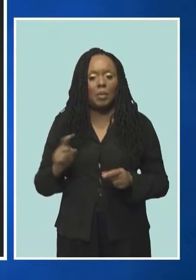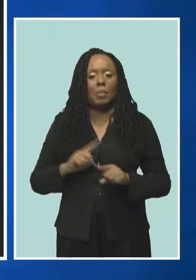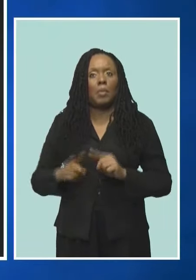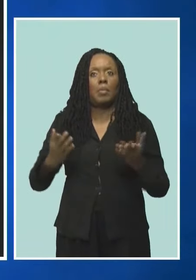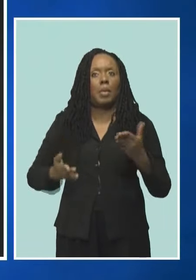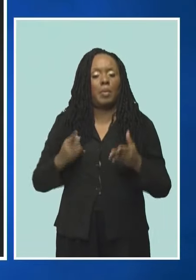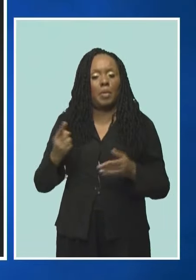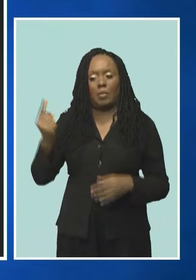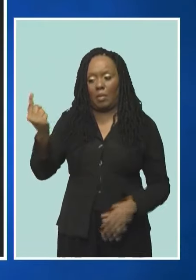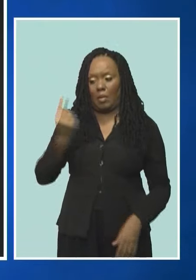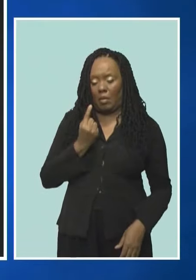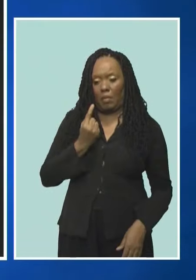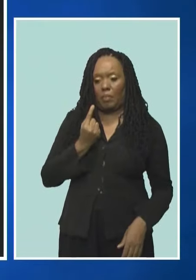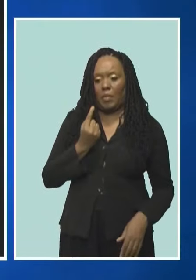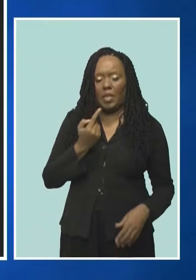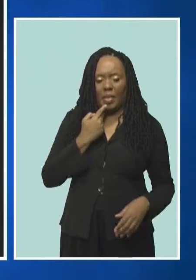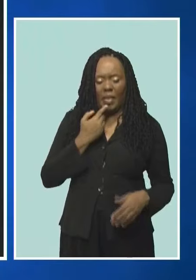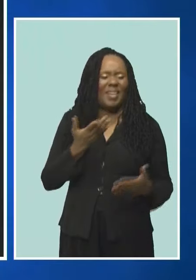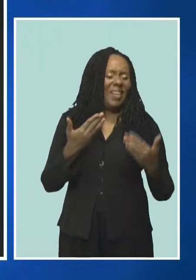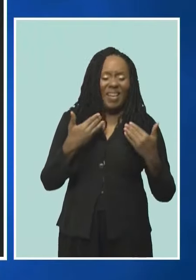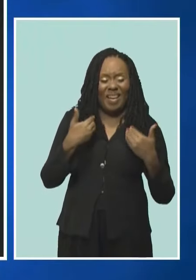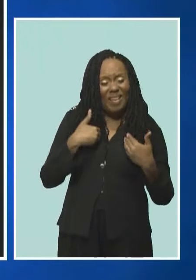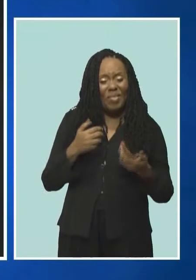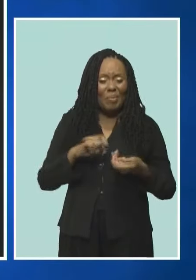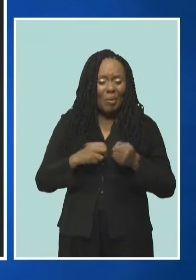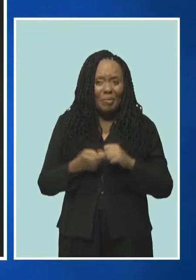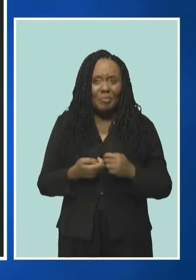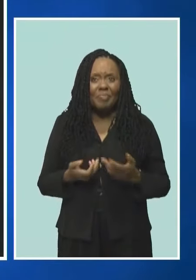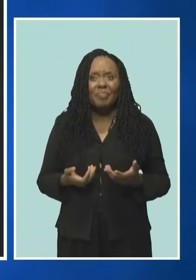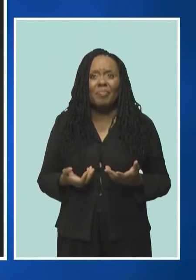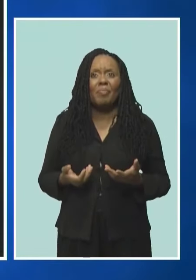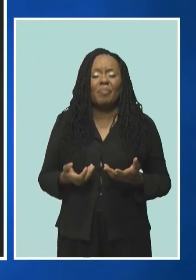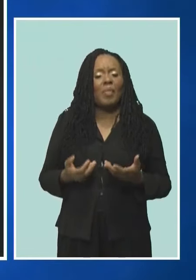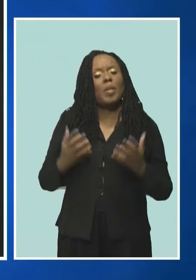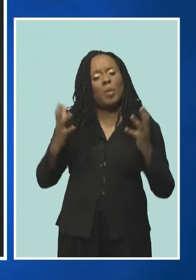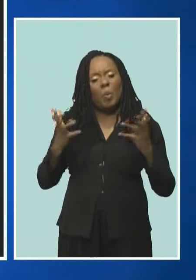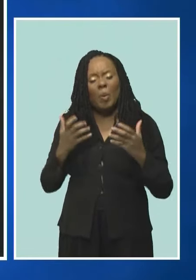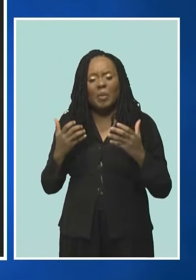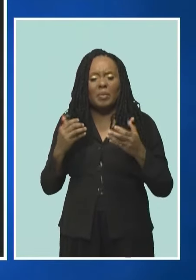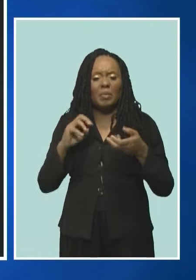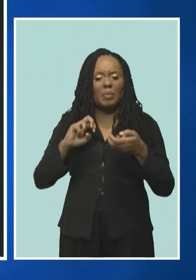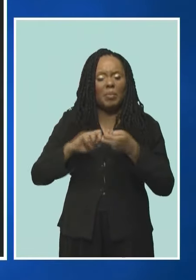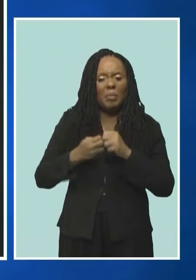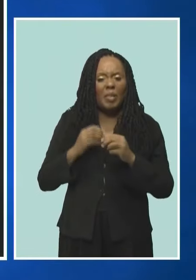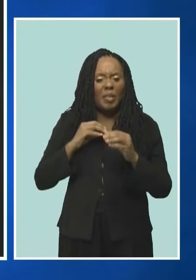problem. And you say, well, we would like to have this fixed.